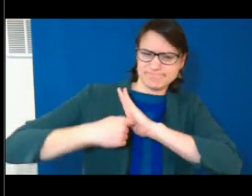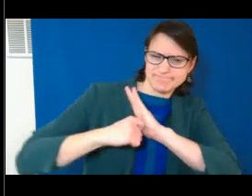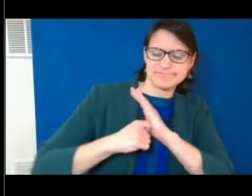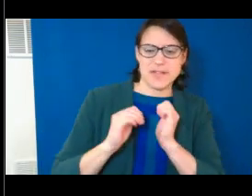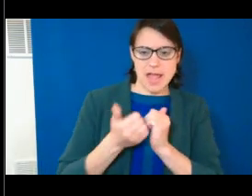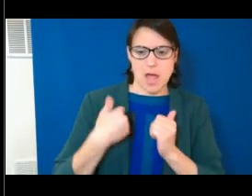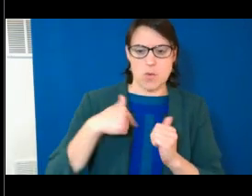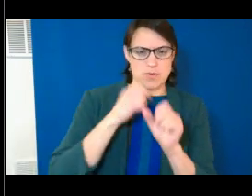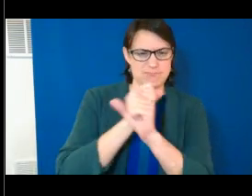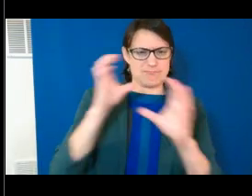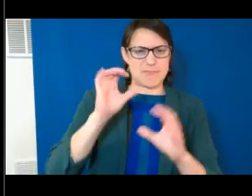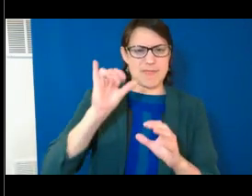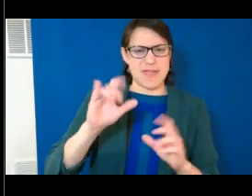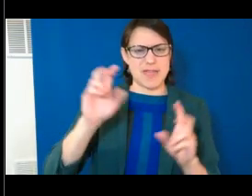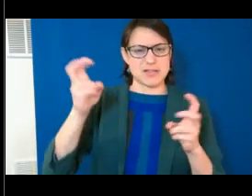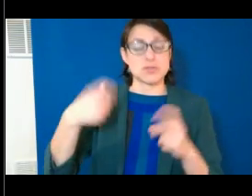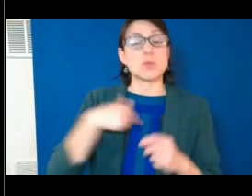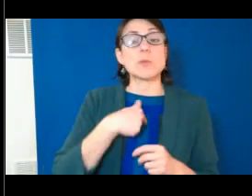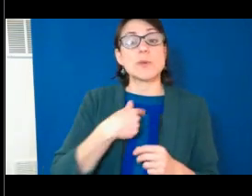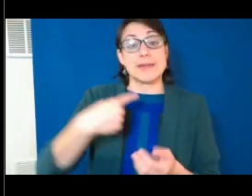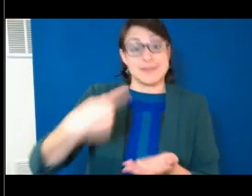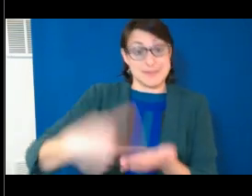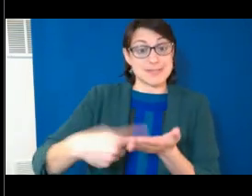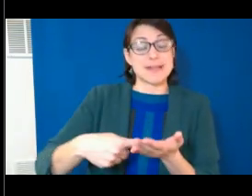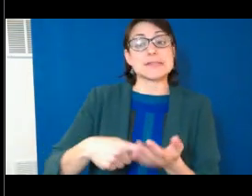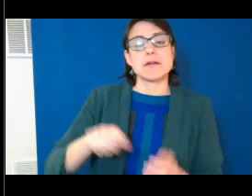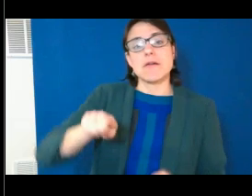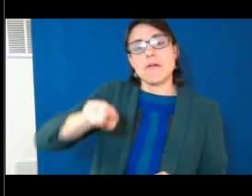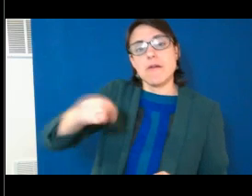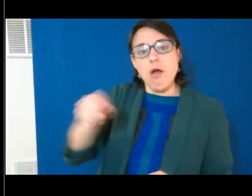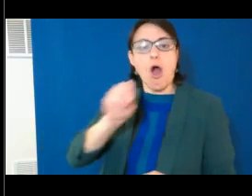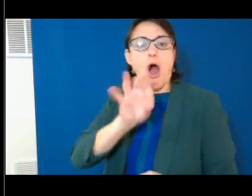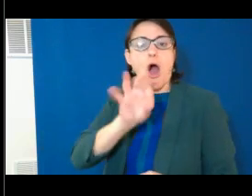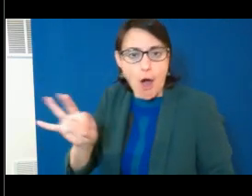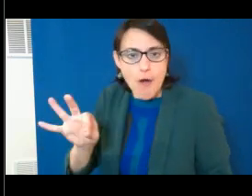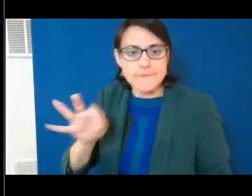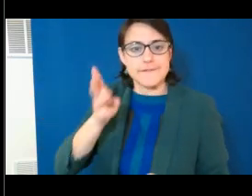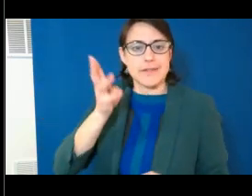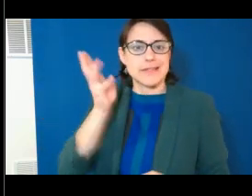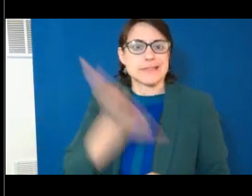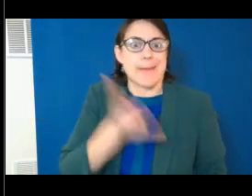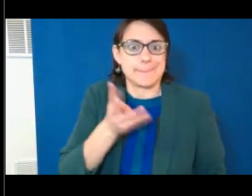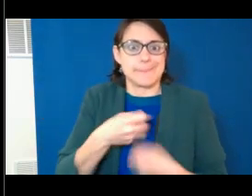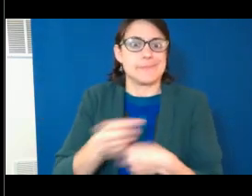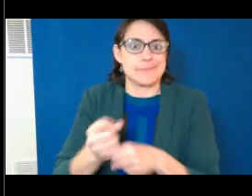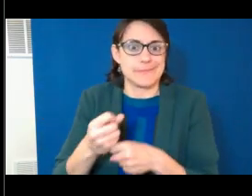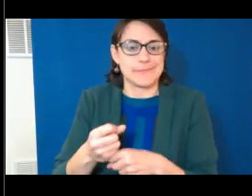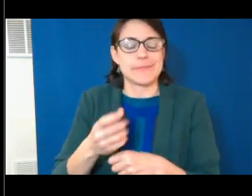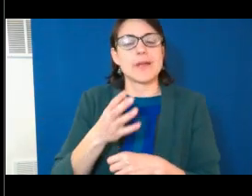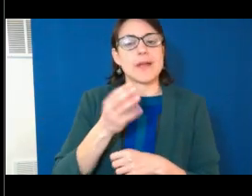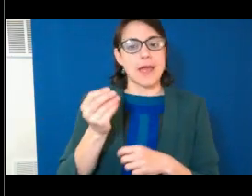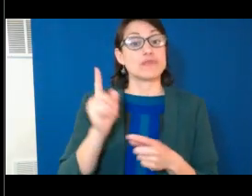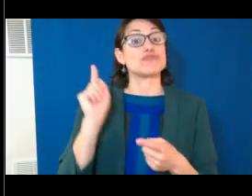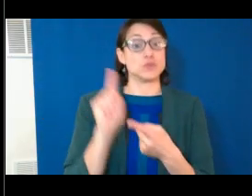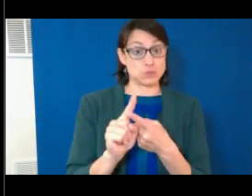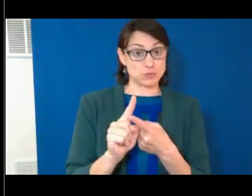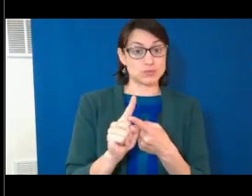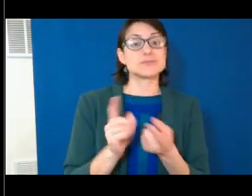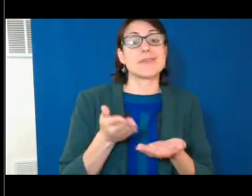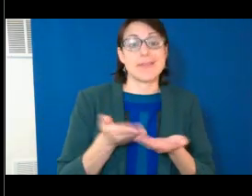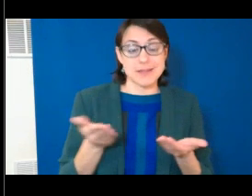about, turning off the tap and really reducing marine debris at its source. So reducing the items that are potentially going